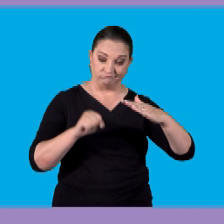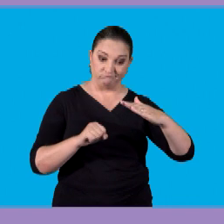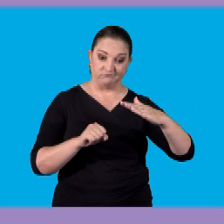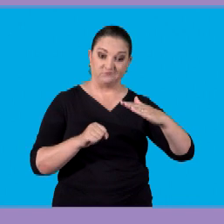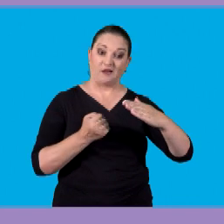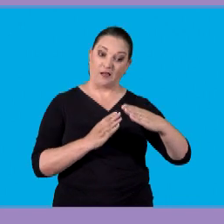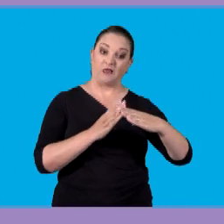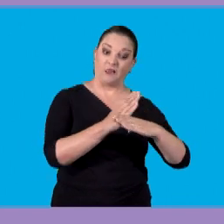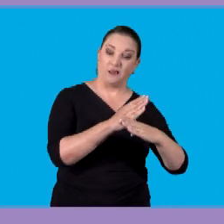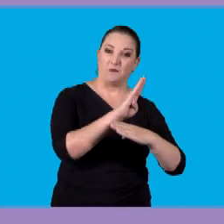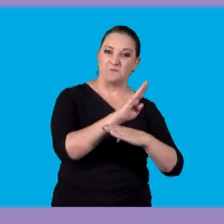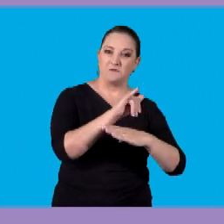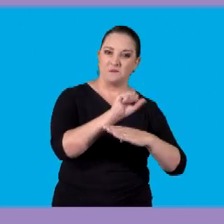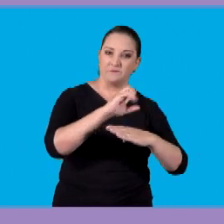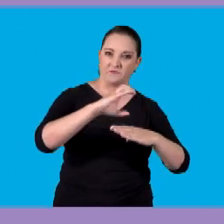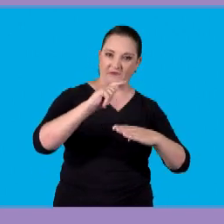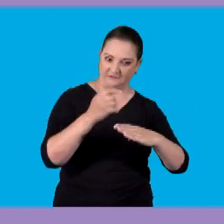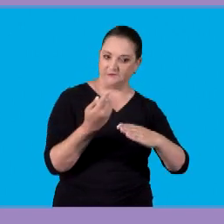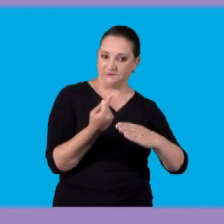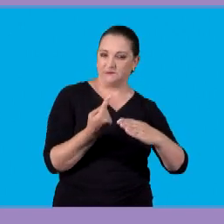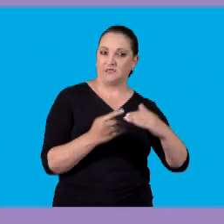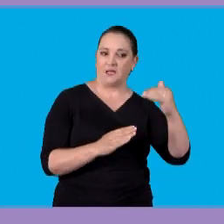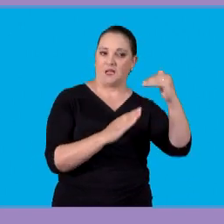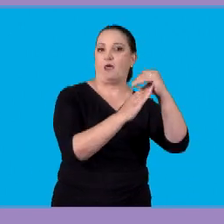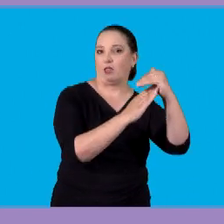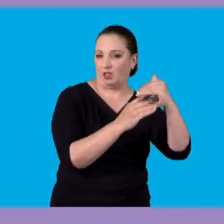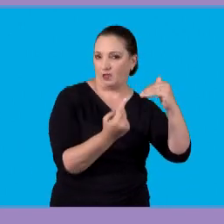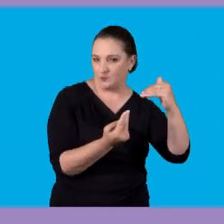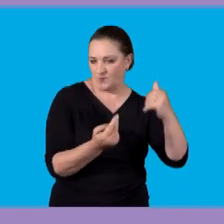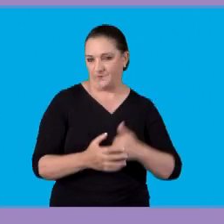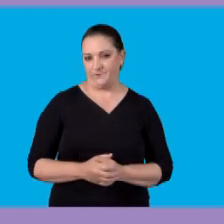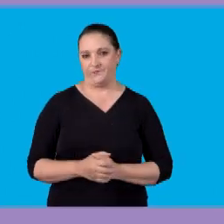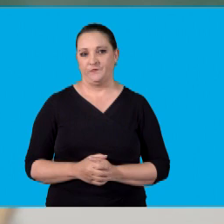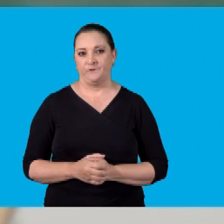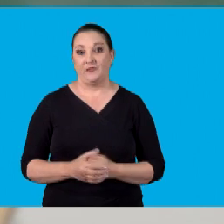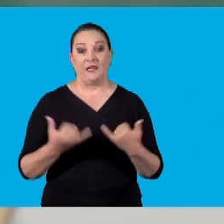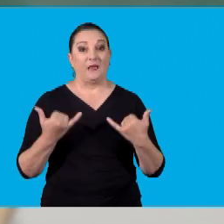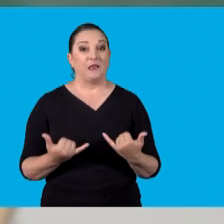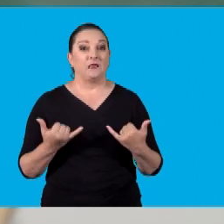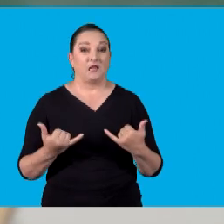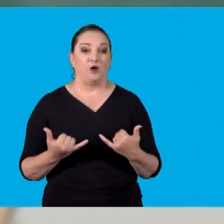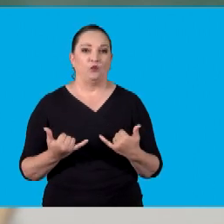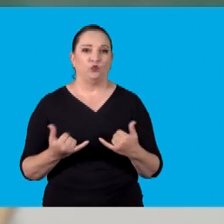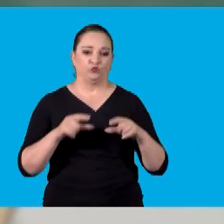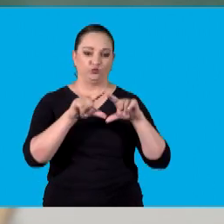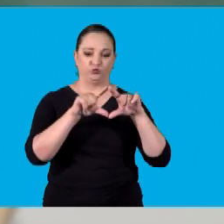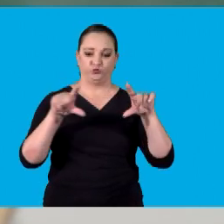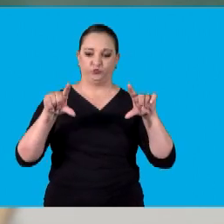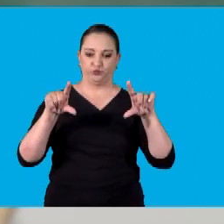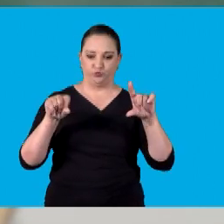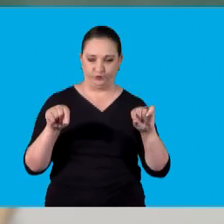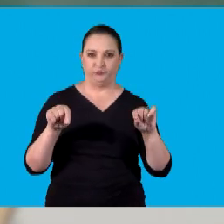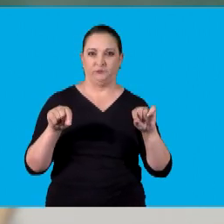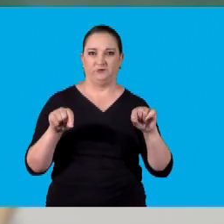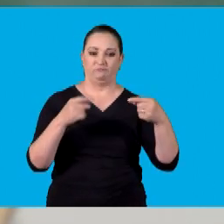each other, and they also bisect the opposite angles. What about the properties